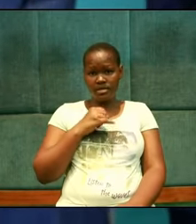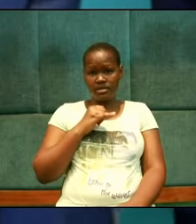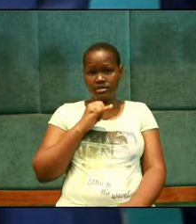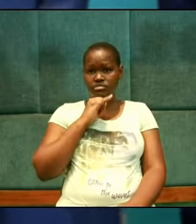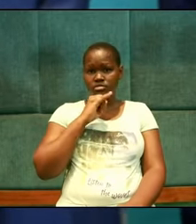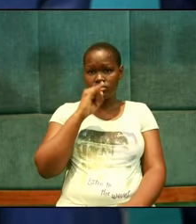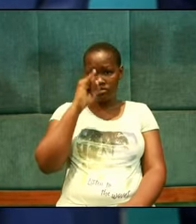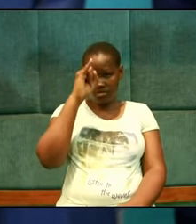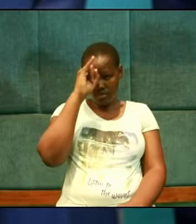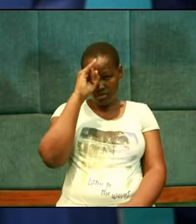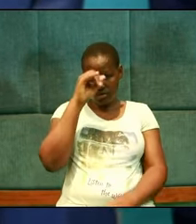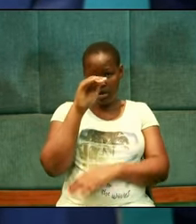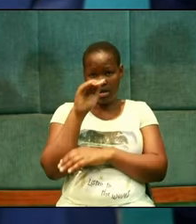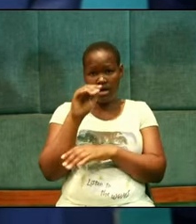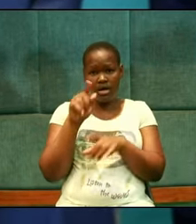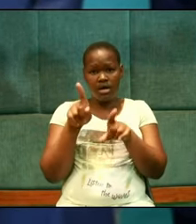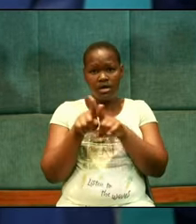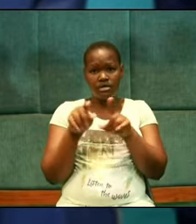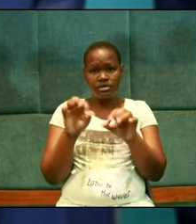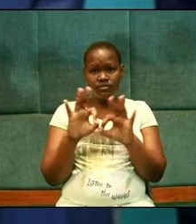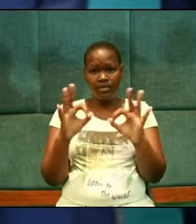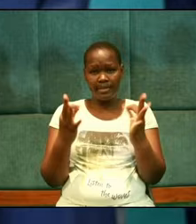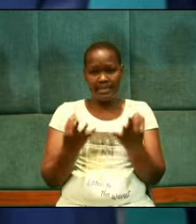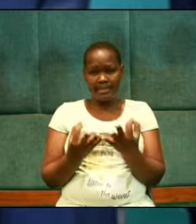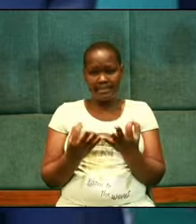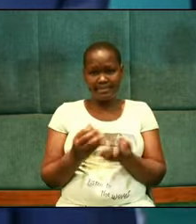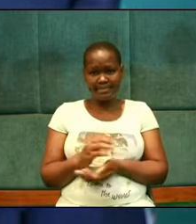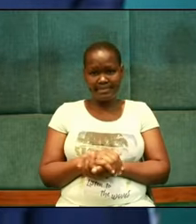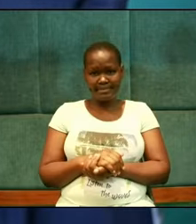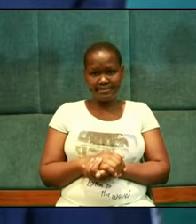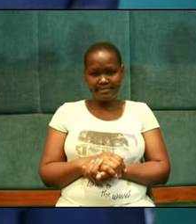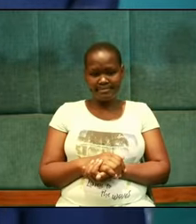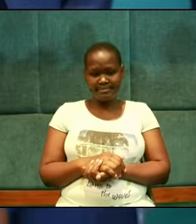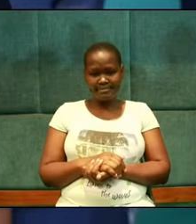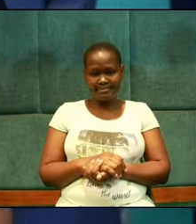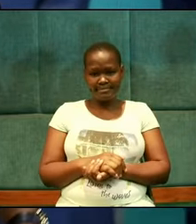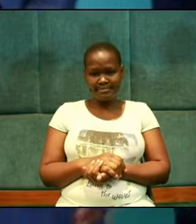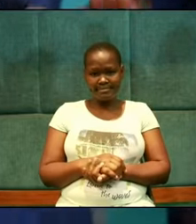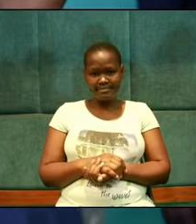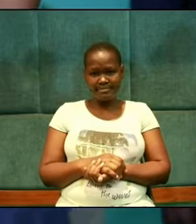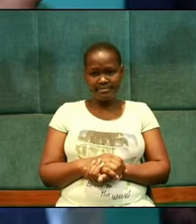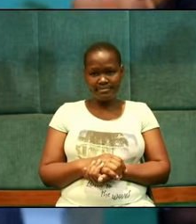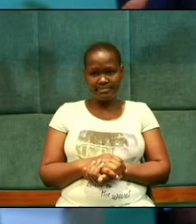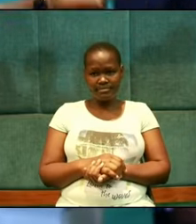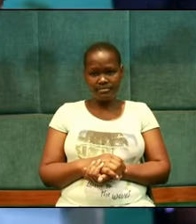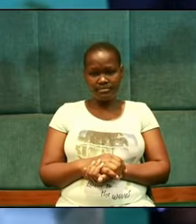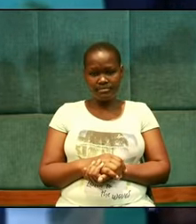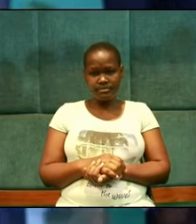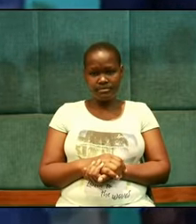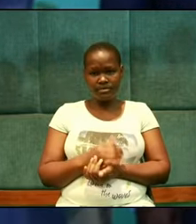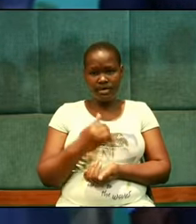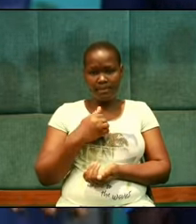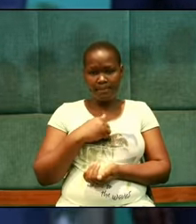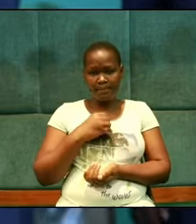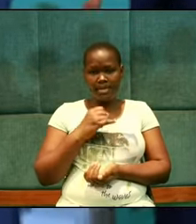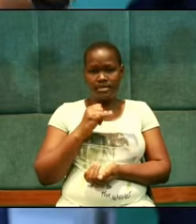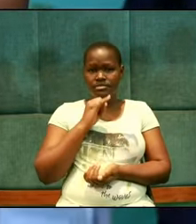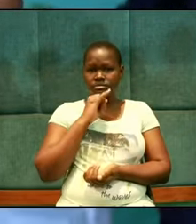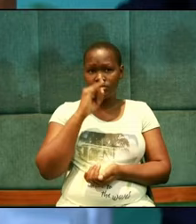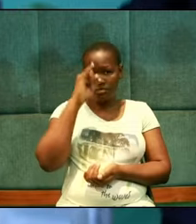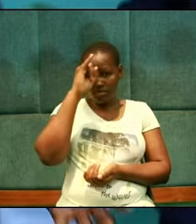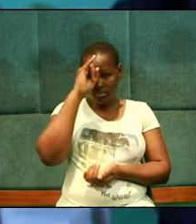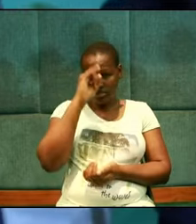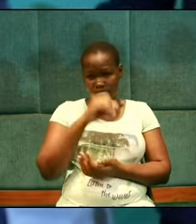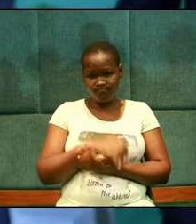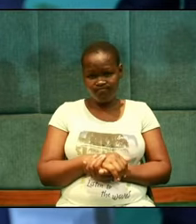As you are standing here, please just hold somebody close by you the hand. I am ignorant. Pastor Peter, please pray. I